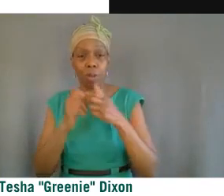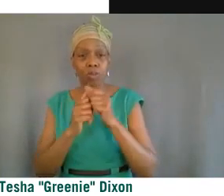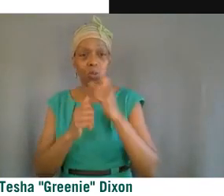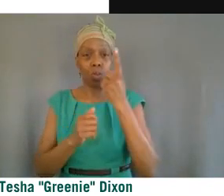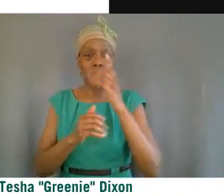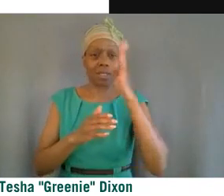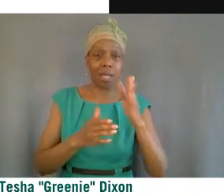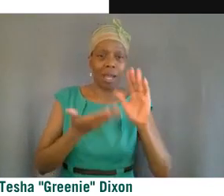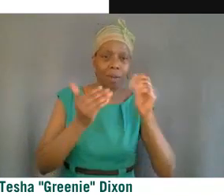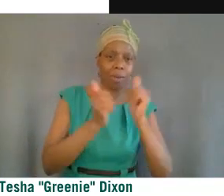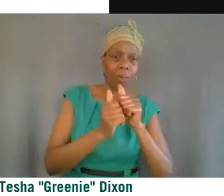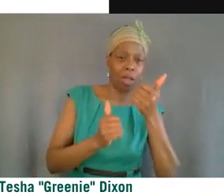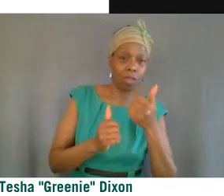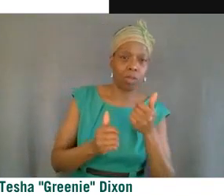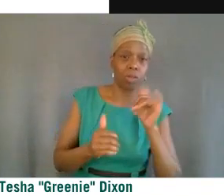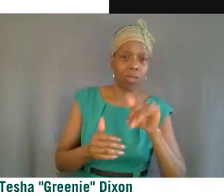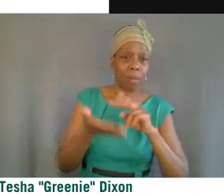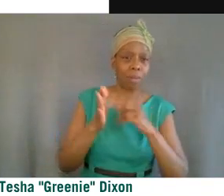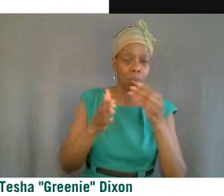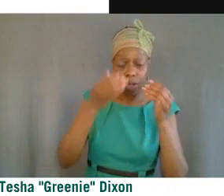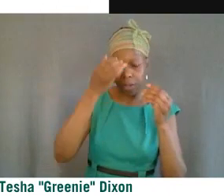constraint. They